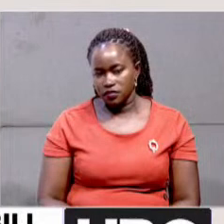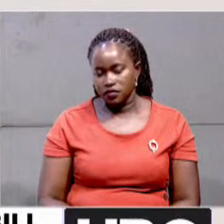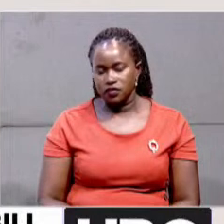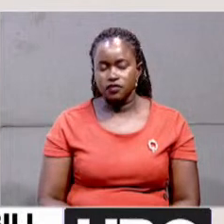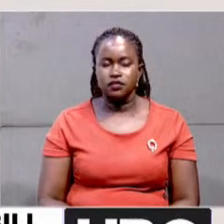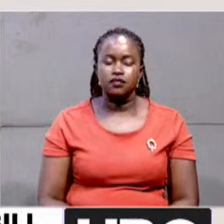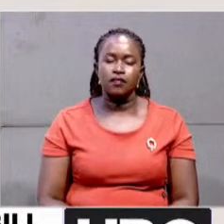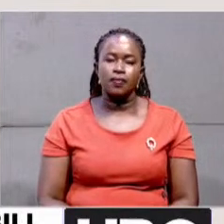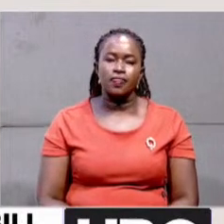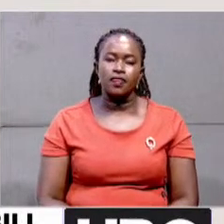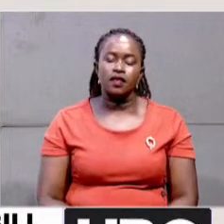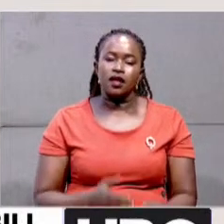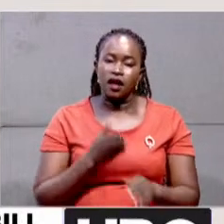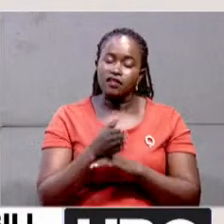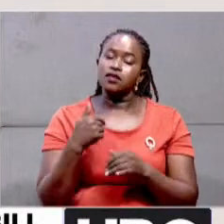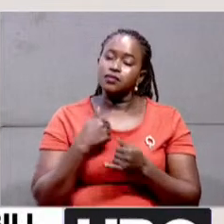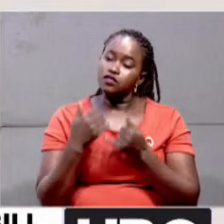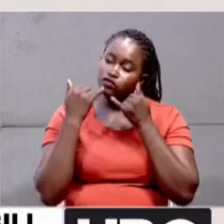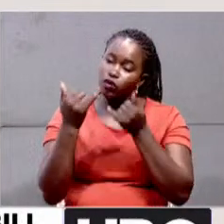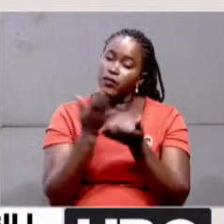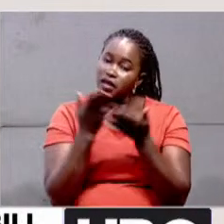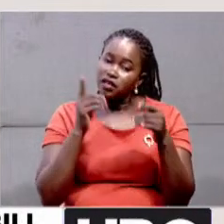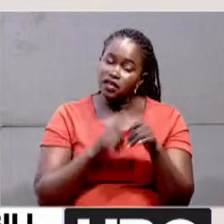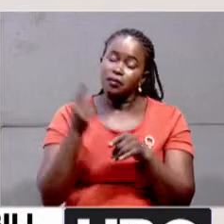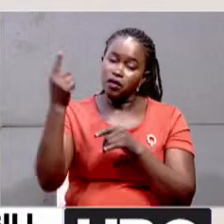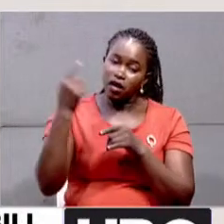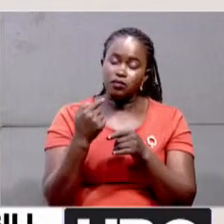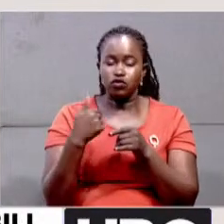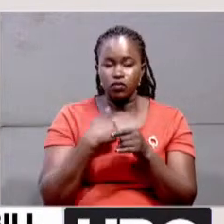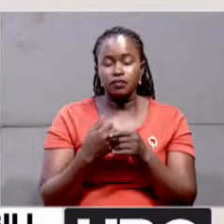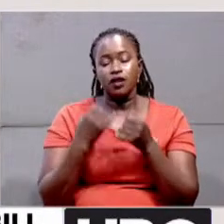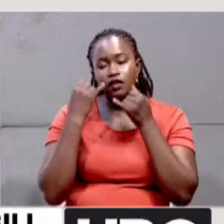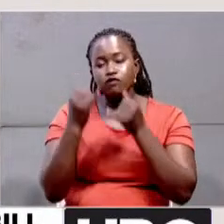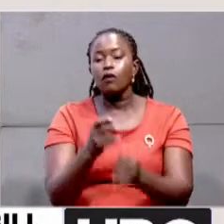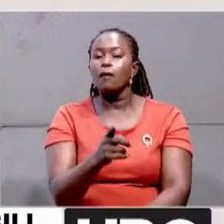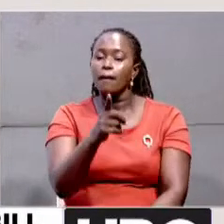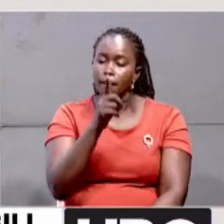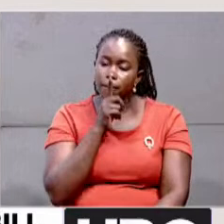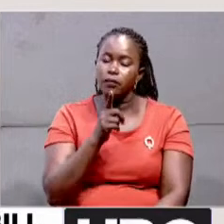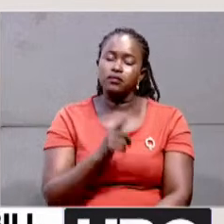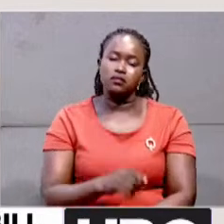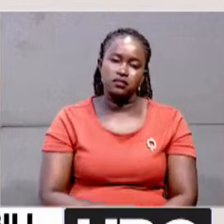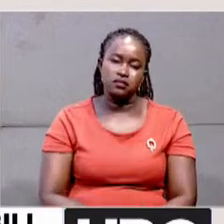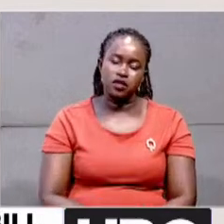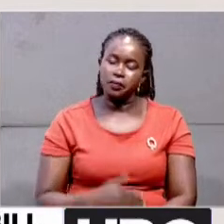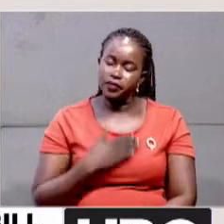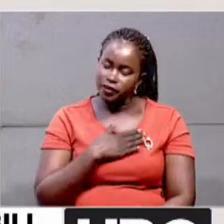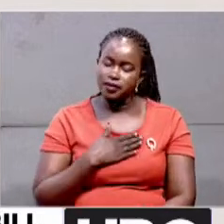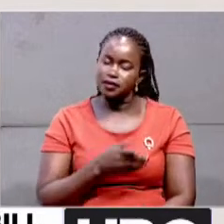And this is what I told them. Whenever they come to me, I say, you please shut up.